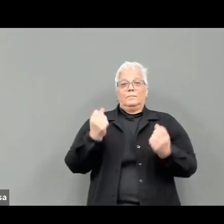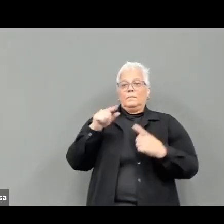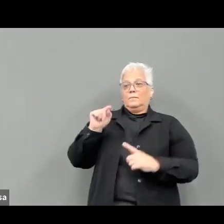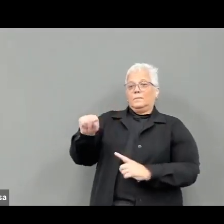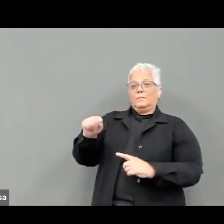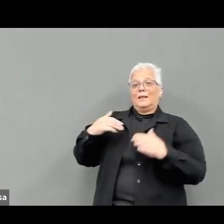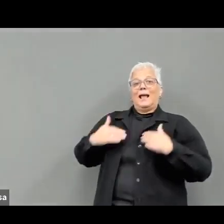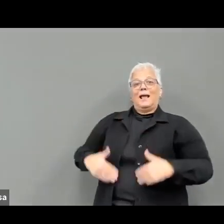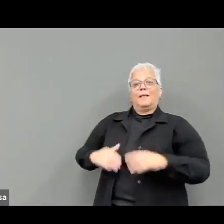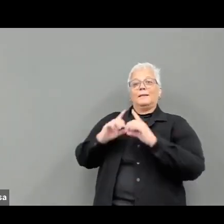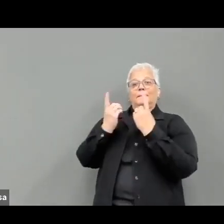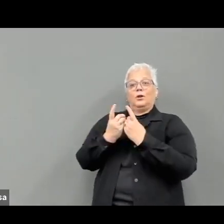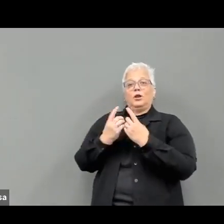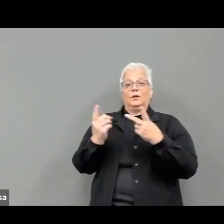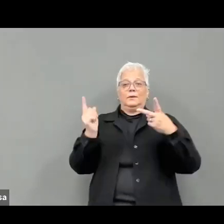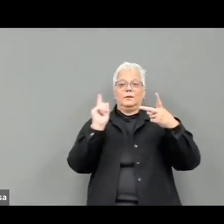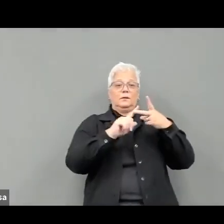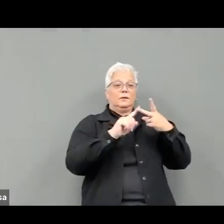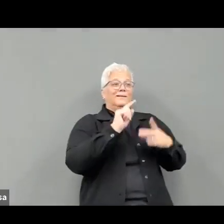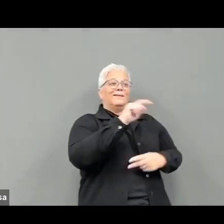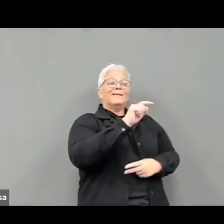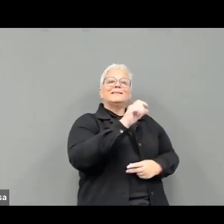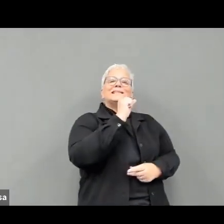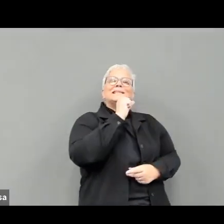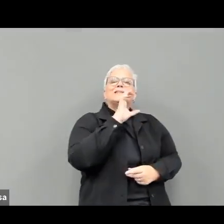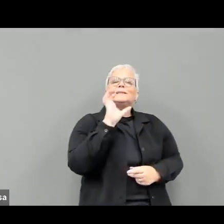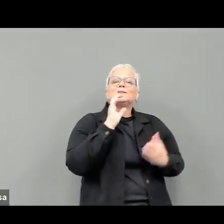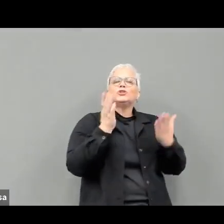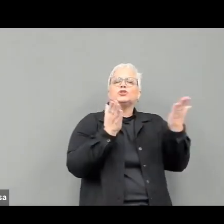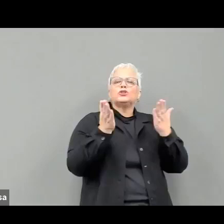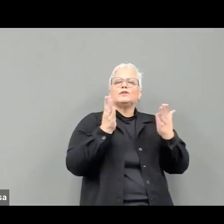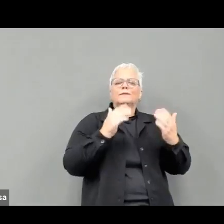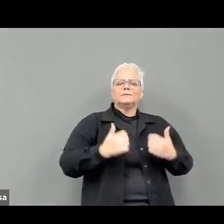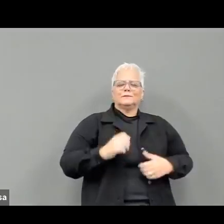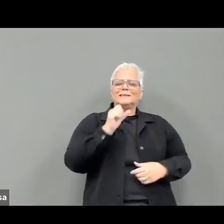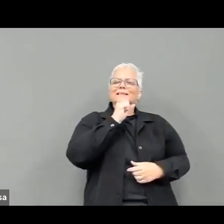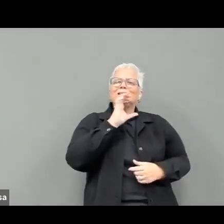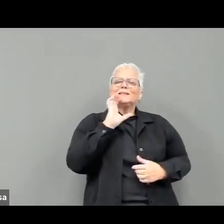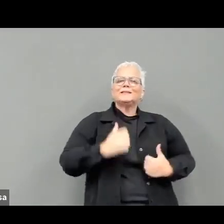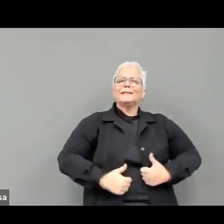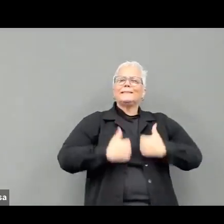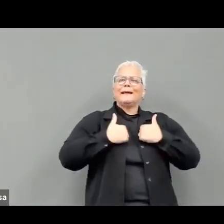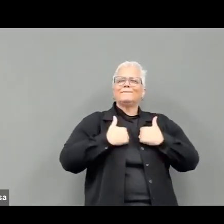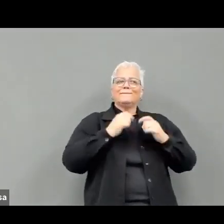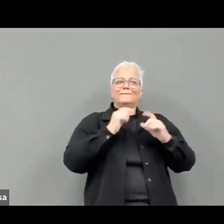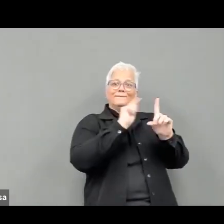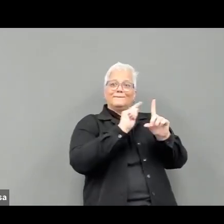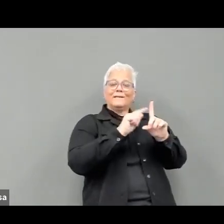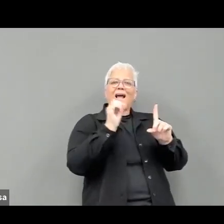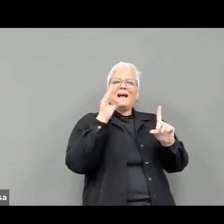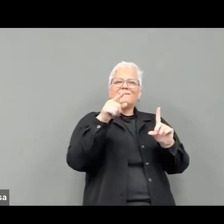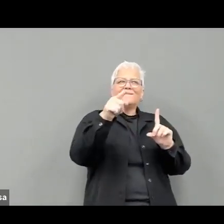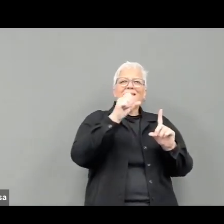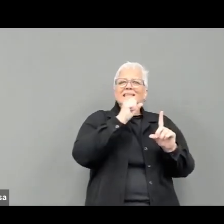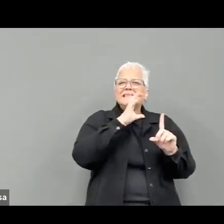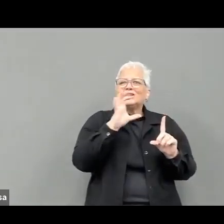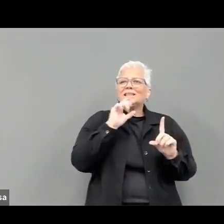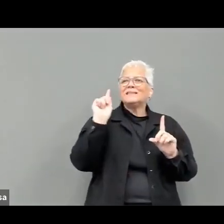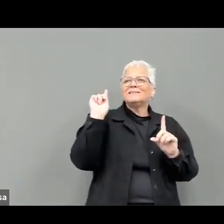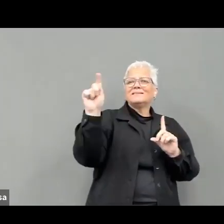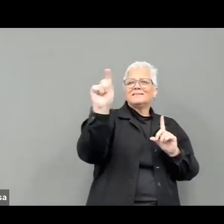on individuals who were 65 and older without internet. Last week, we were able